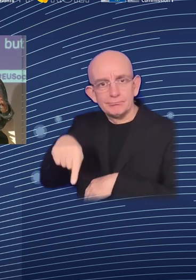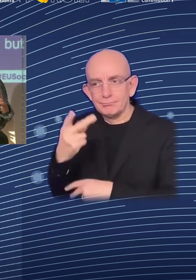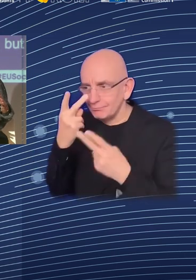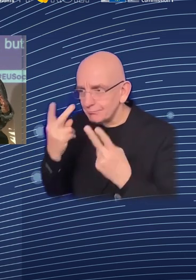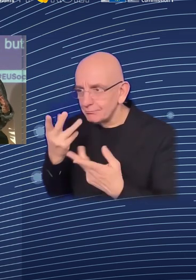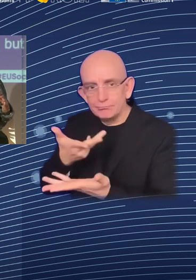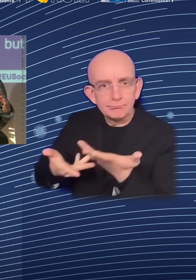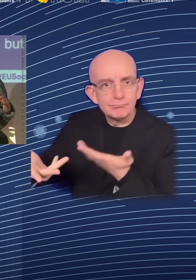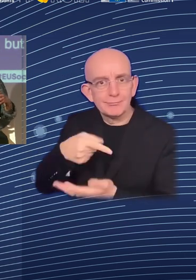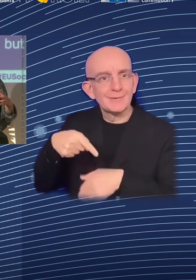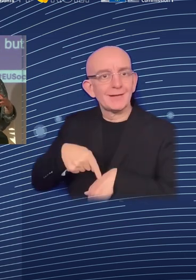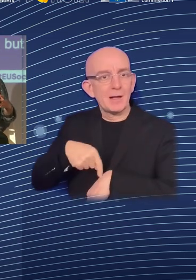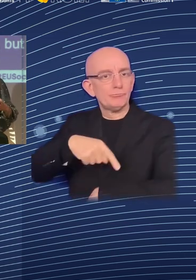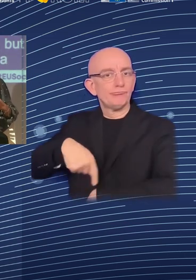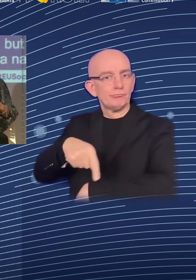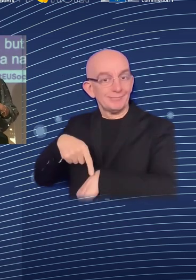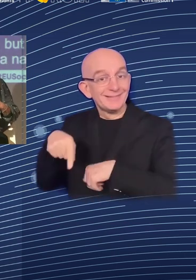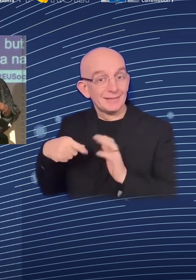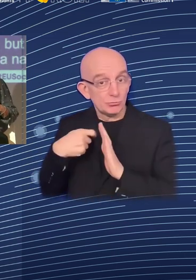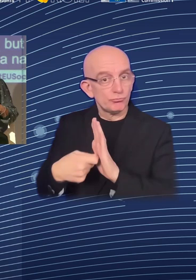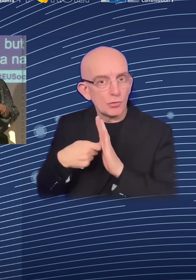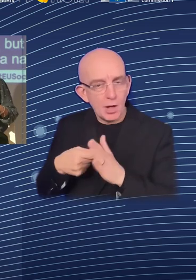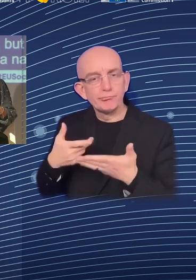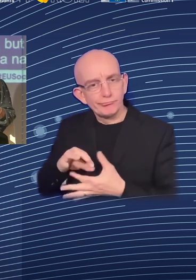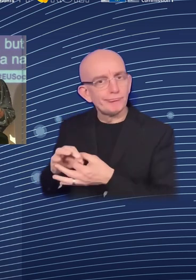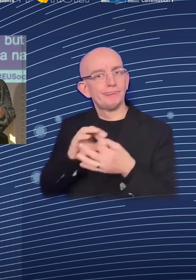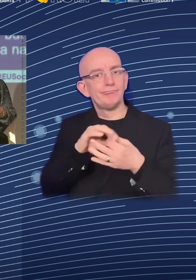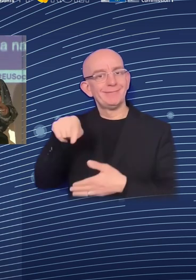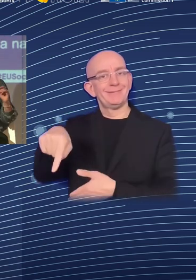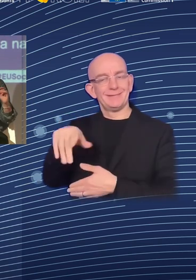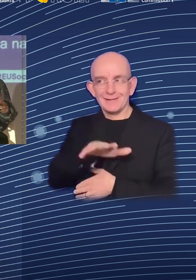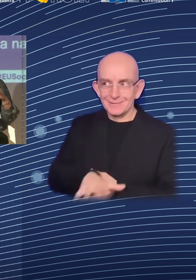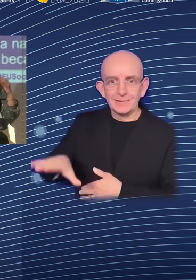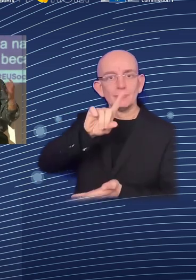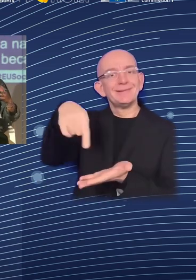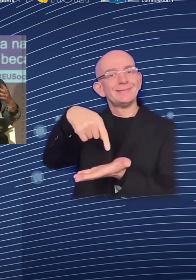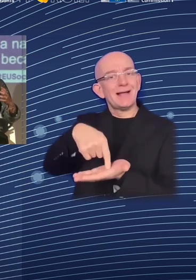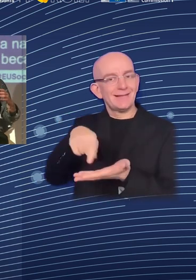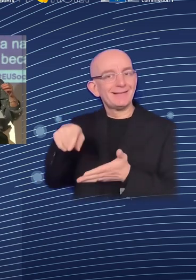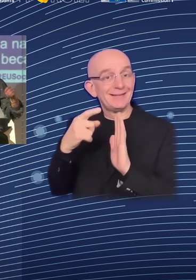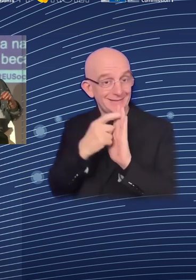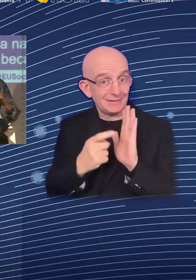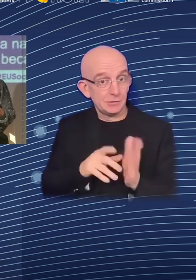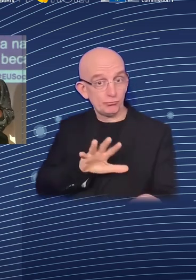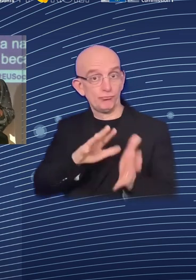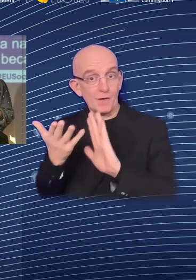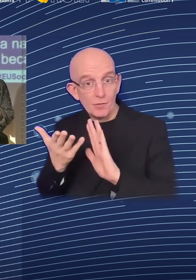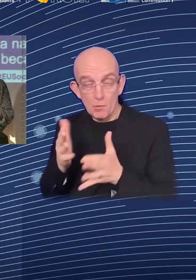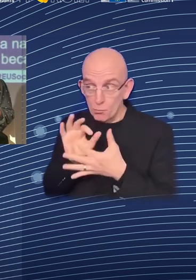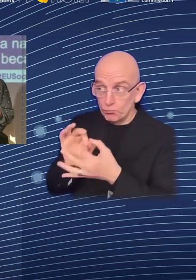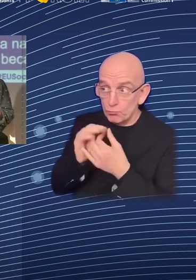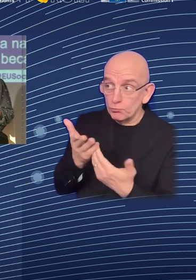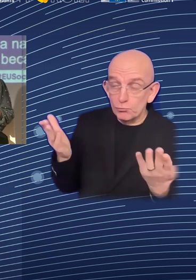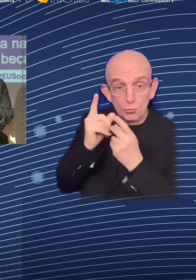the universities, because we feel like the research is crucial, but not just some data and statistics, but to be in the